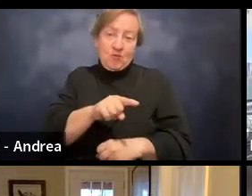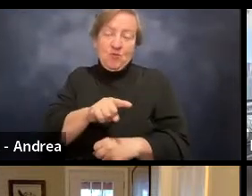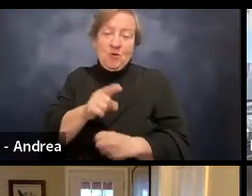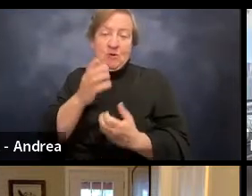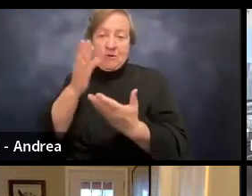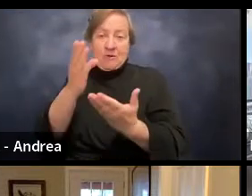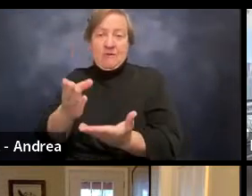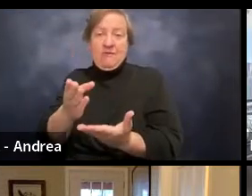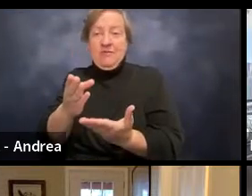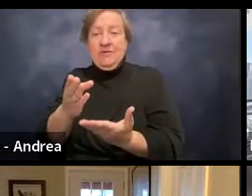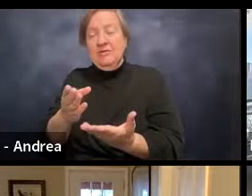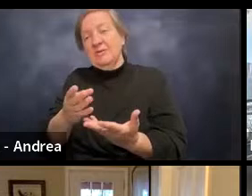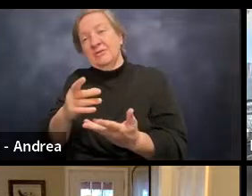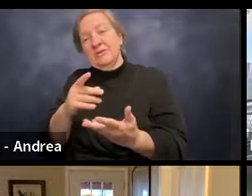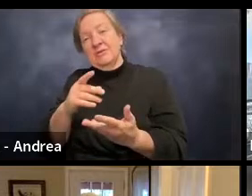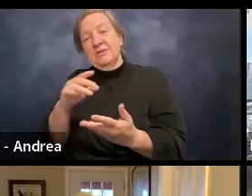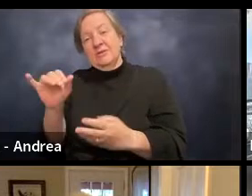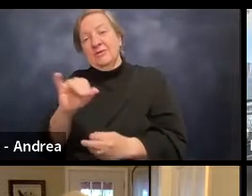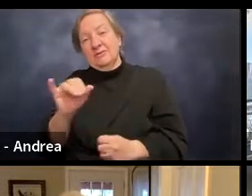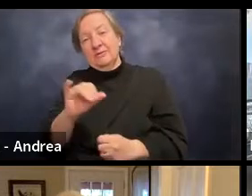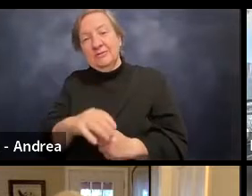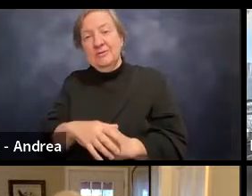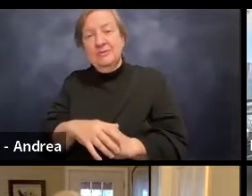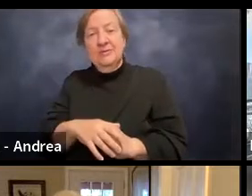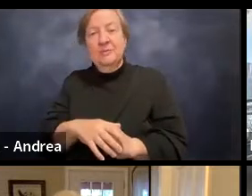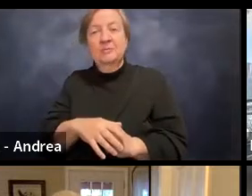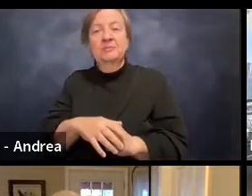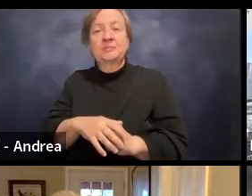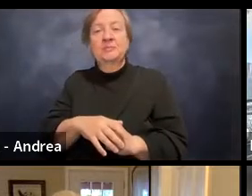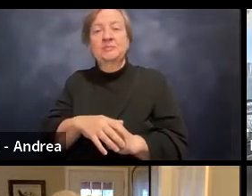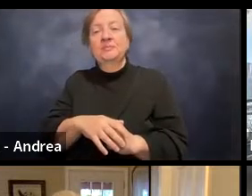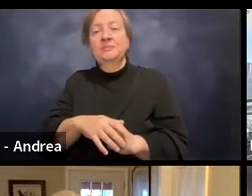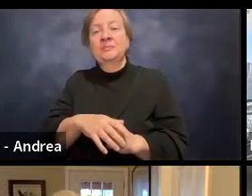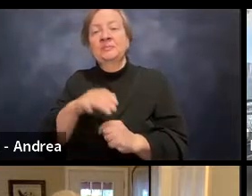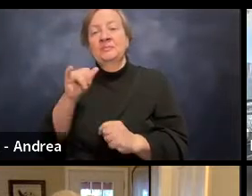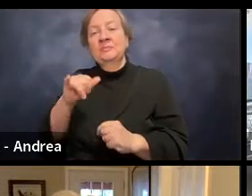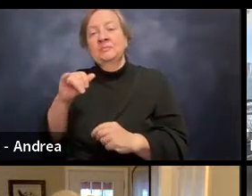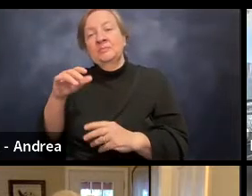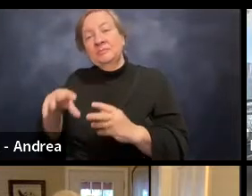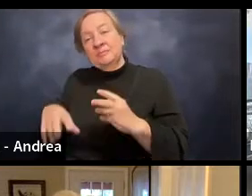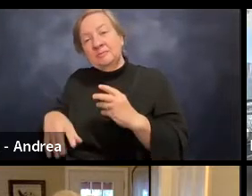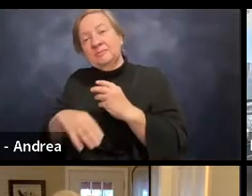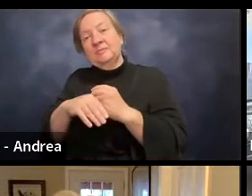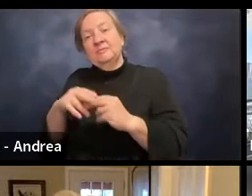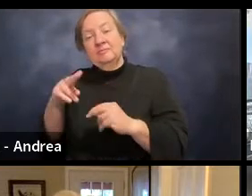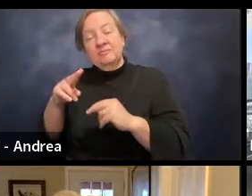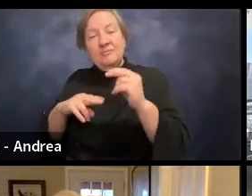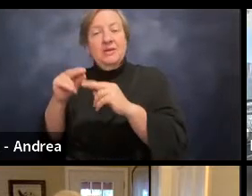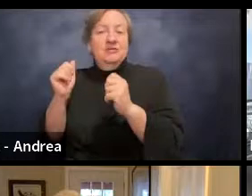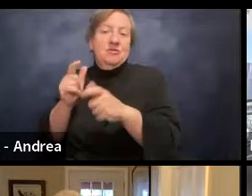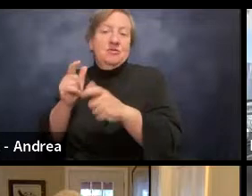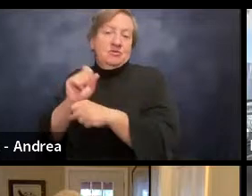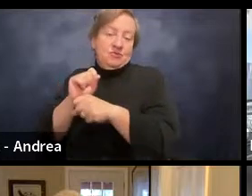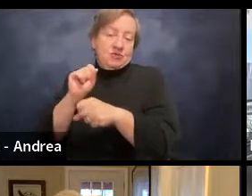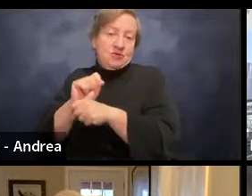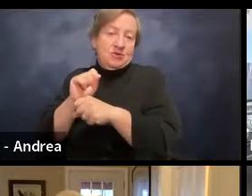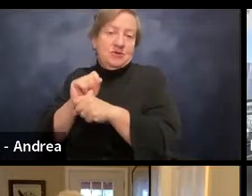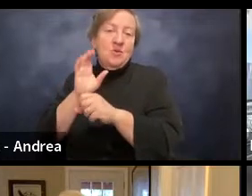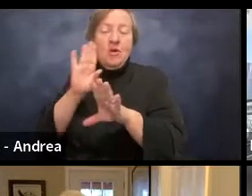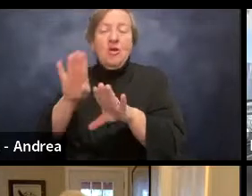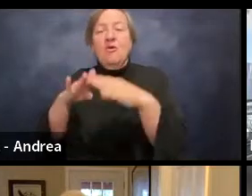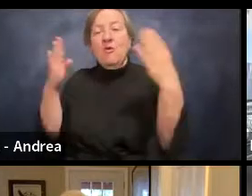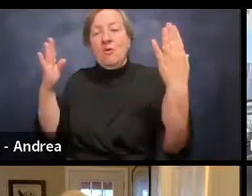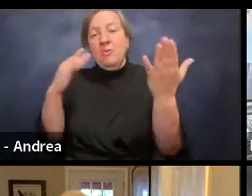offered as recommendations as well. And so it sort of builds upon all of that work. So we'll open it up